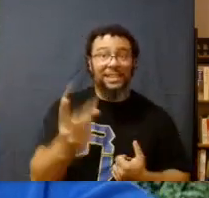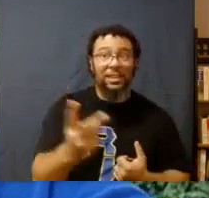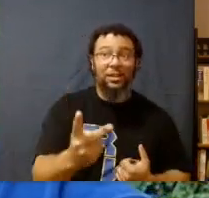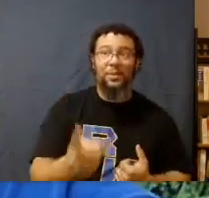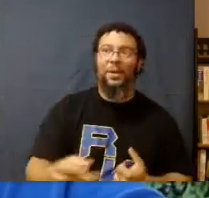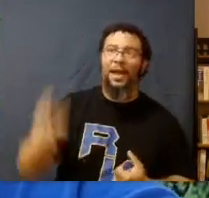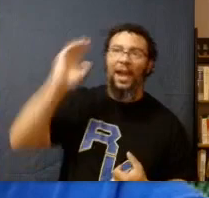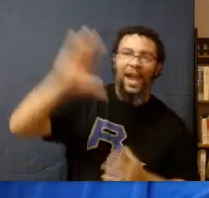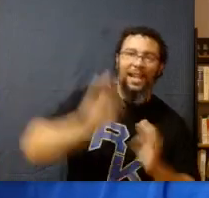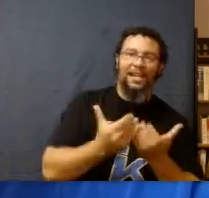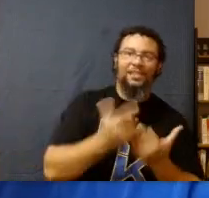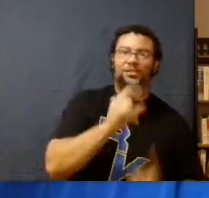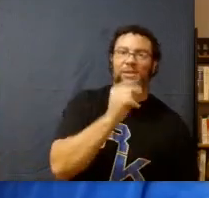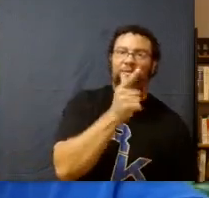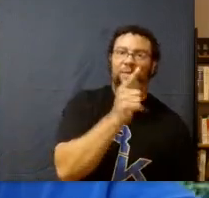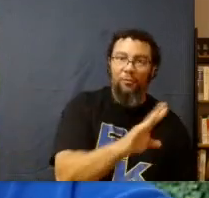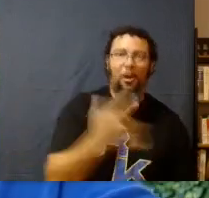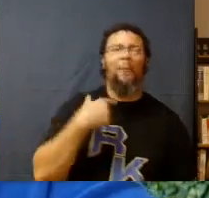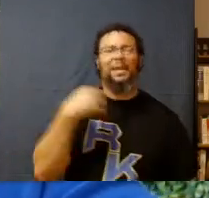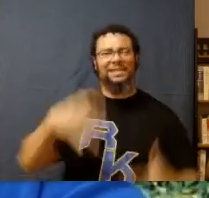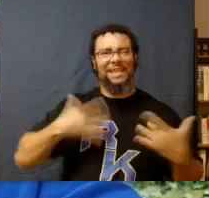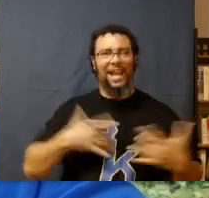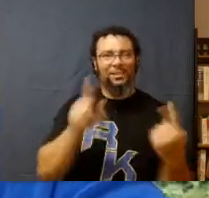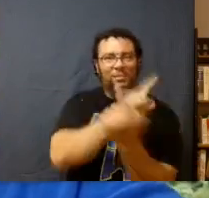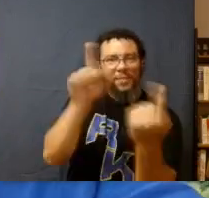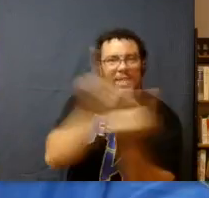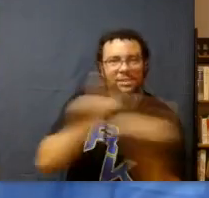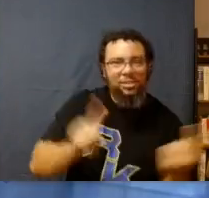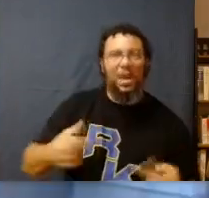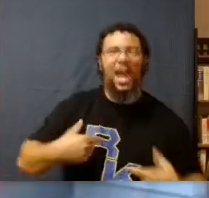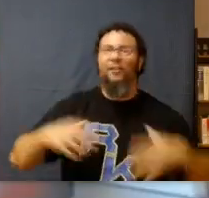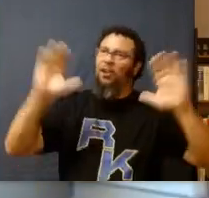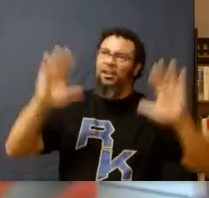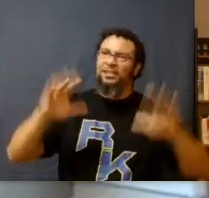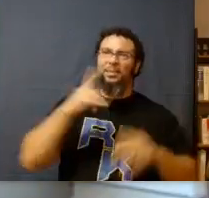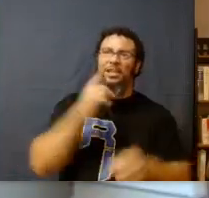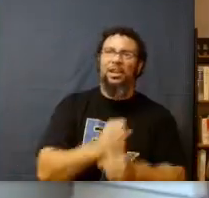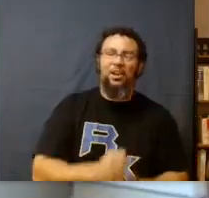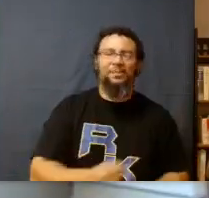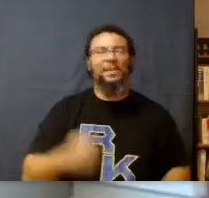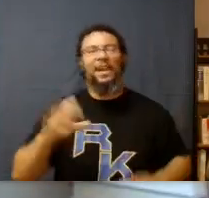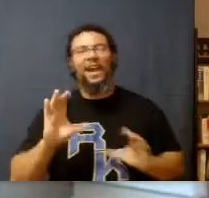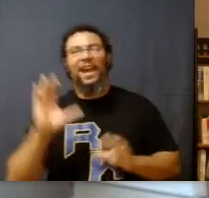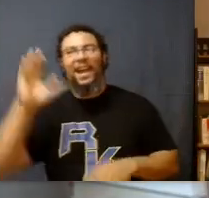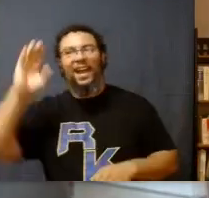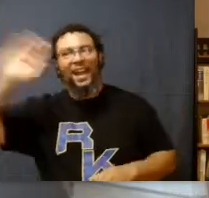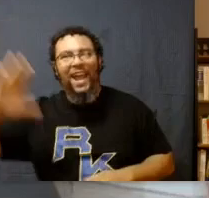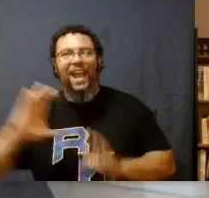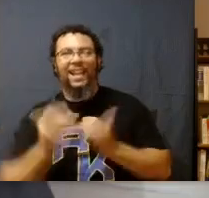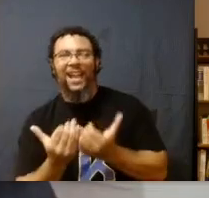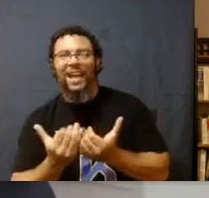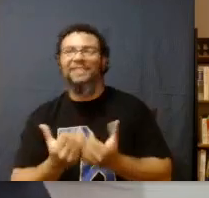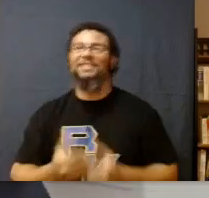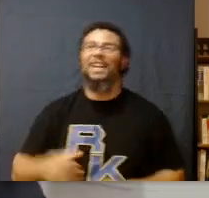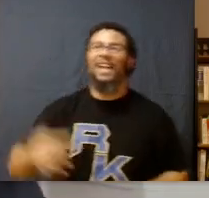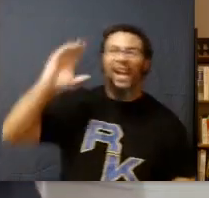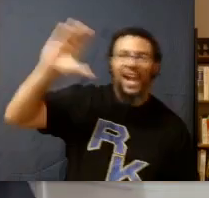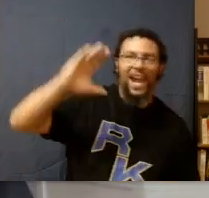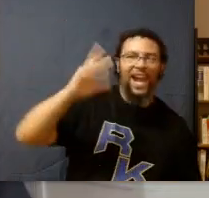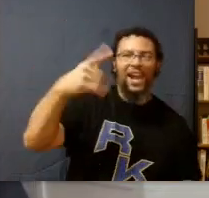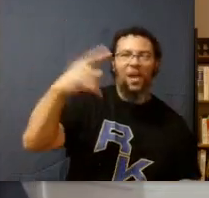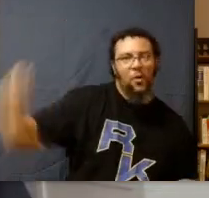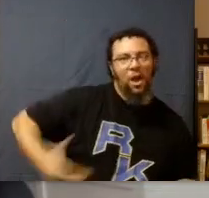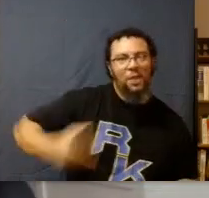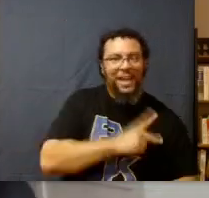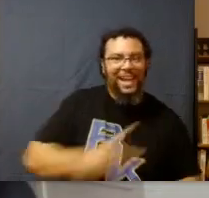class of 2024. I'm so excited to meet all of you guys and have such a fantastic year. Hey, class of 2024. We're super excited to meet you. Hey, guys. Welcome to Rufus K.